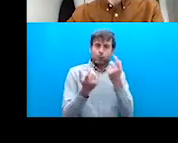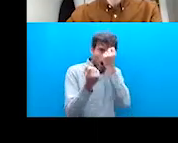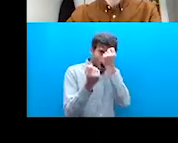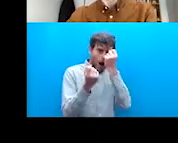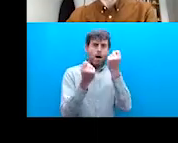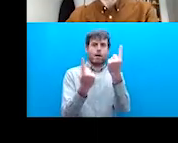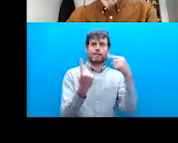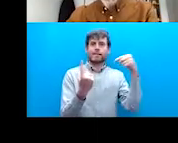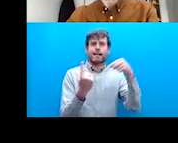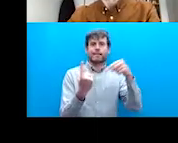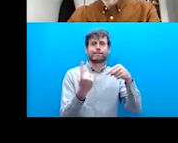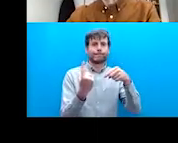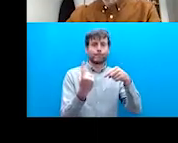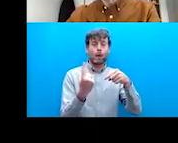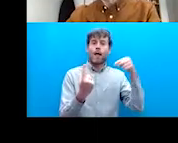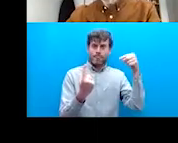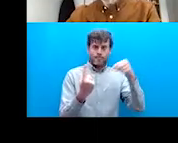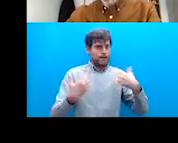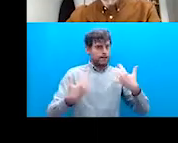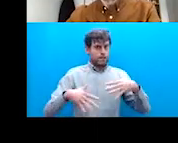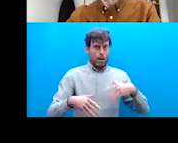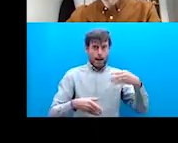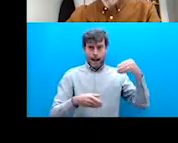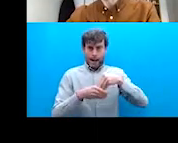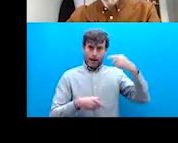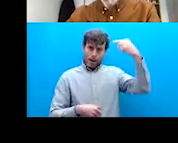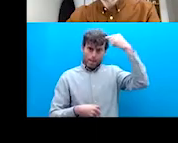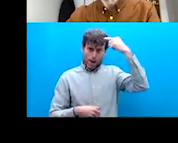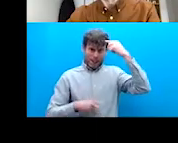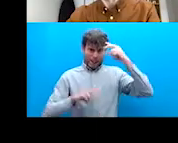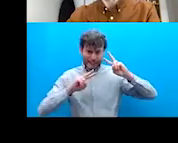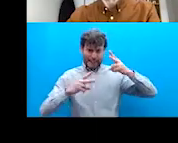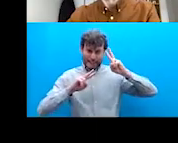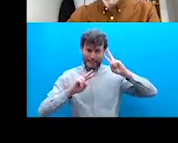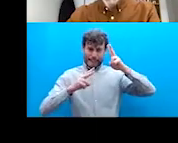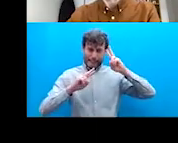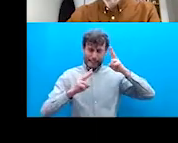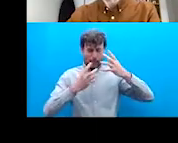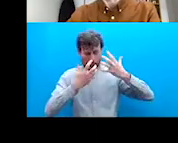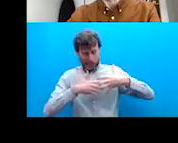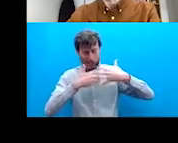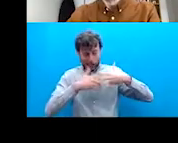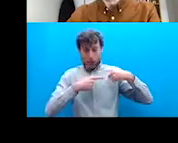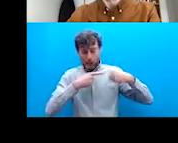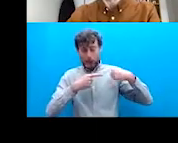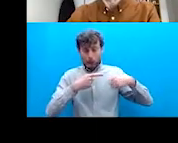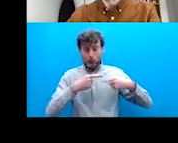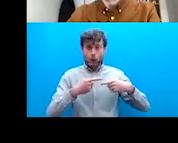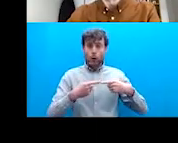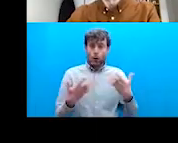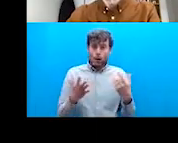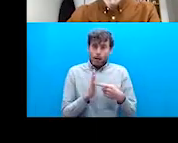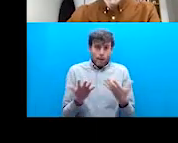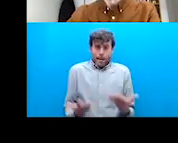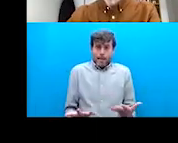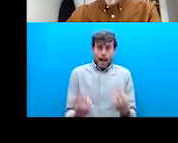key capacity of our mind and brain, which we use habitually, including at this very moment, if all